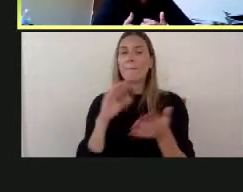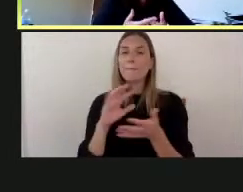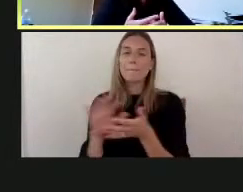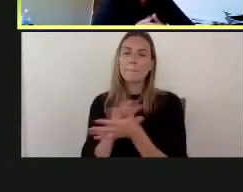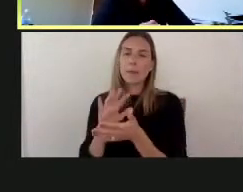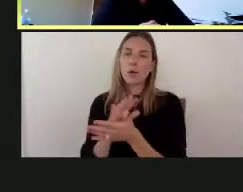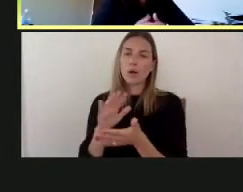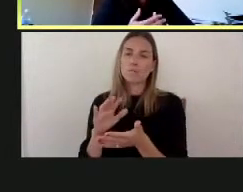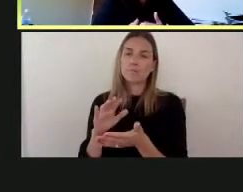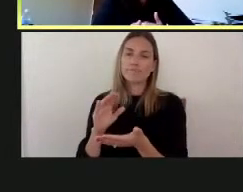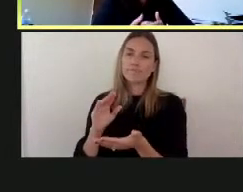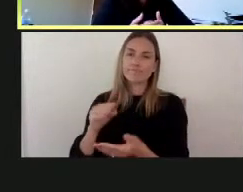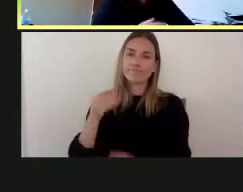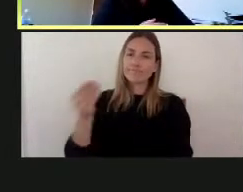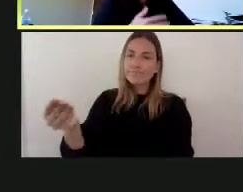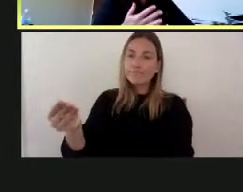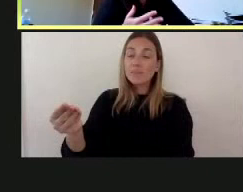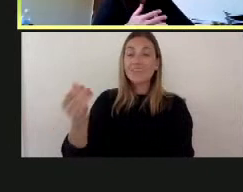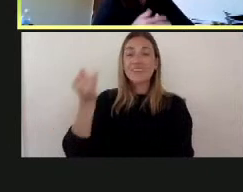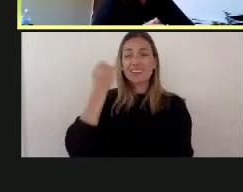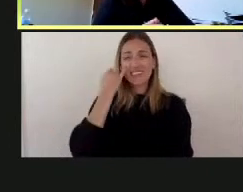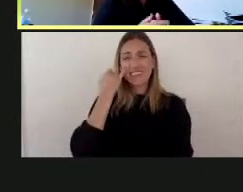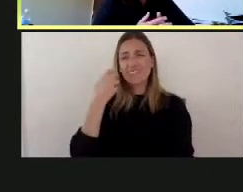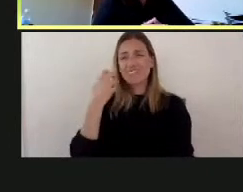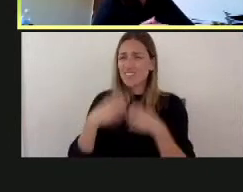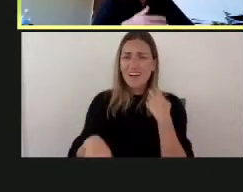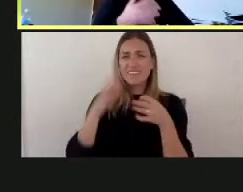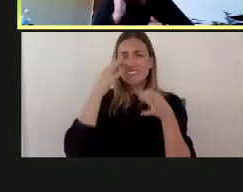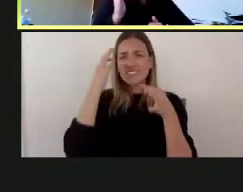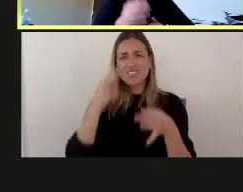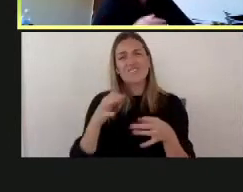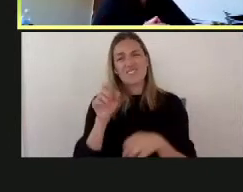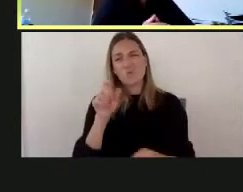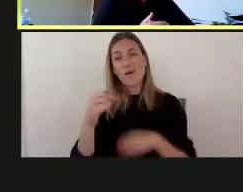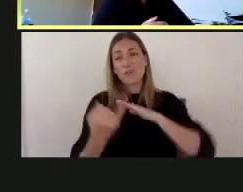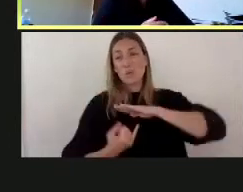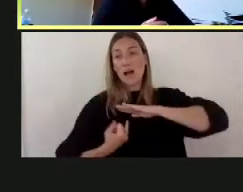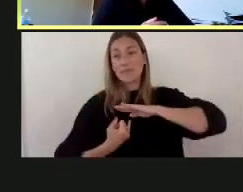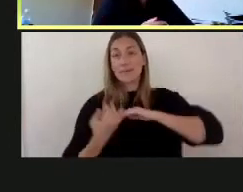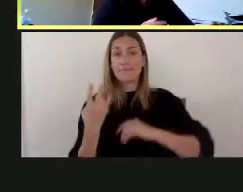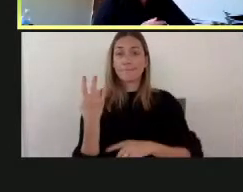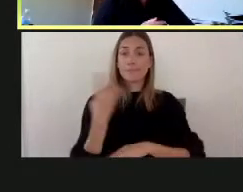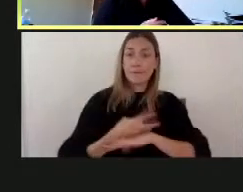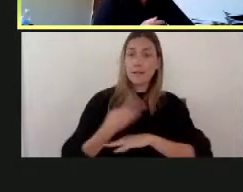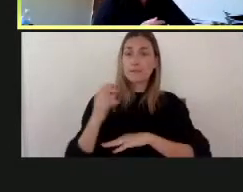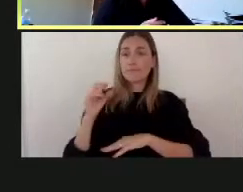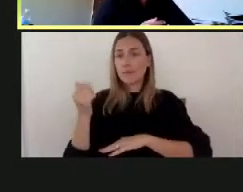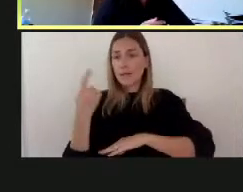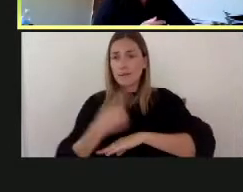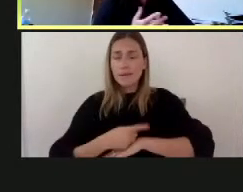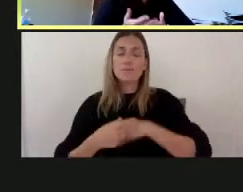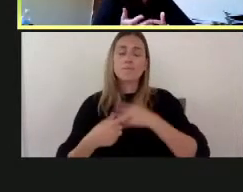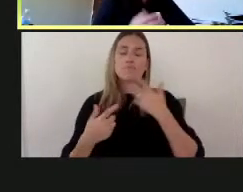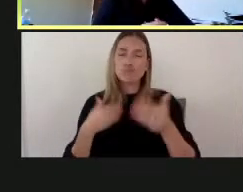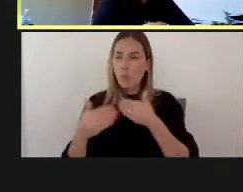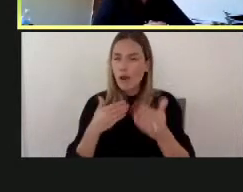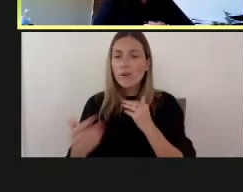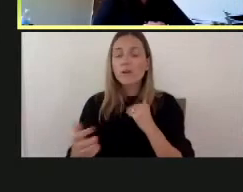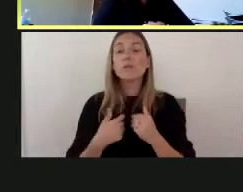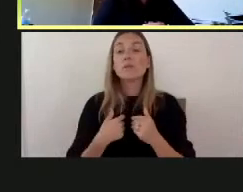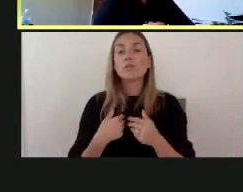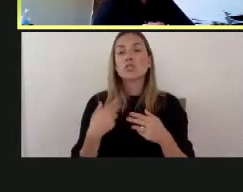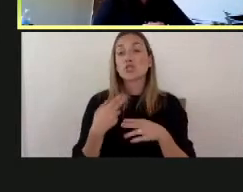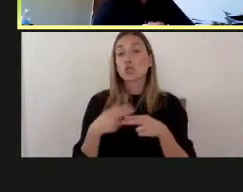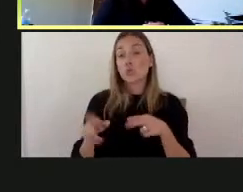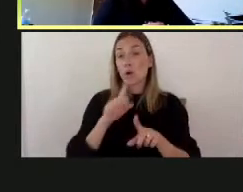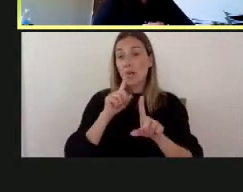tough decision is made that a child has to be out of school for whether it's 7, 10, 14 days. So the short